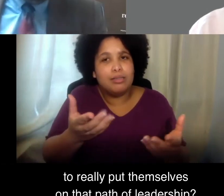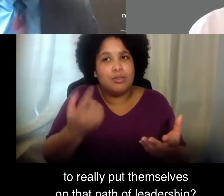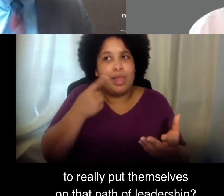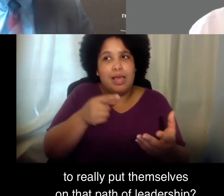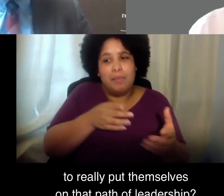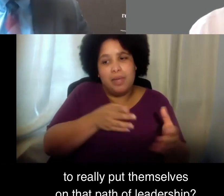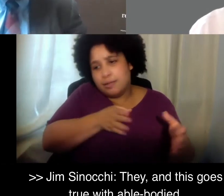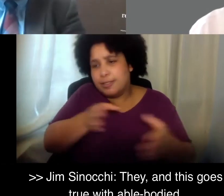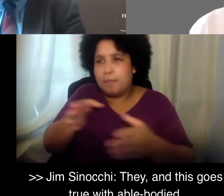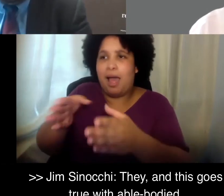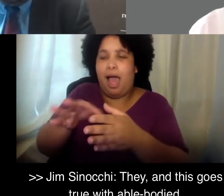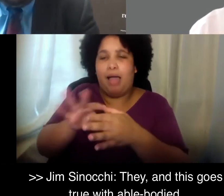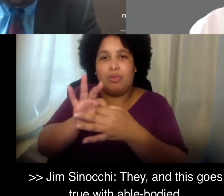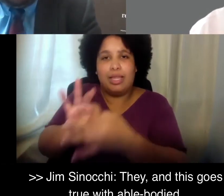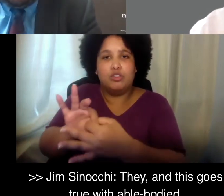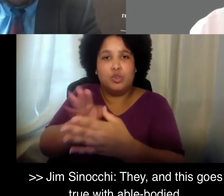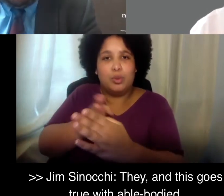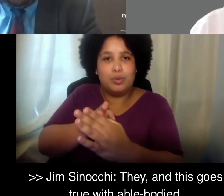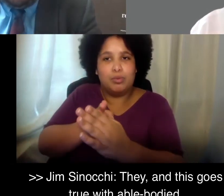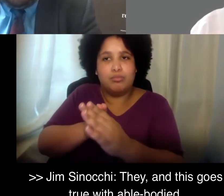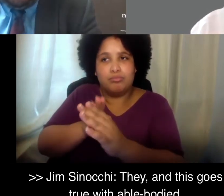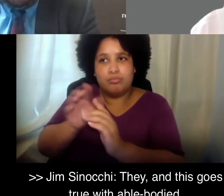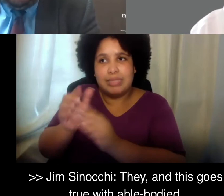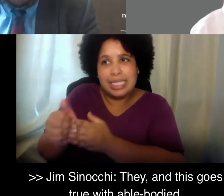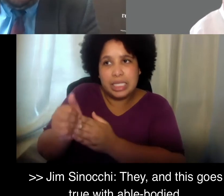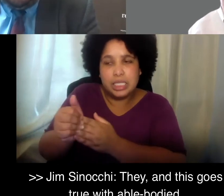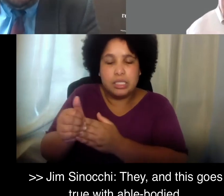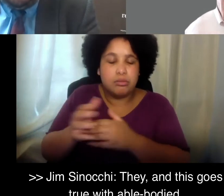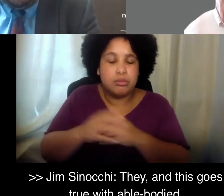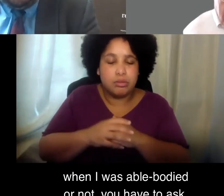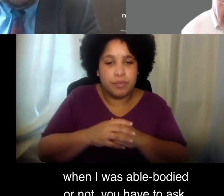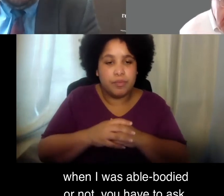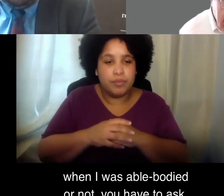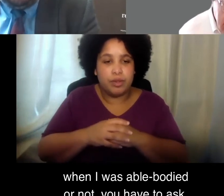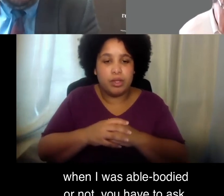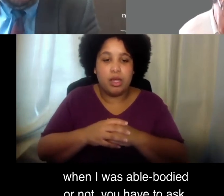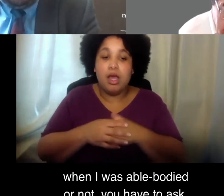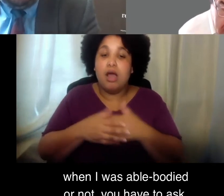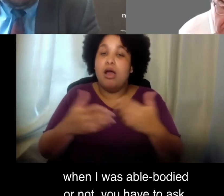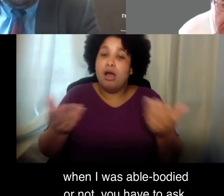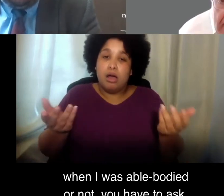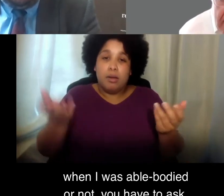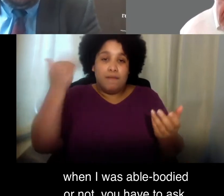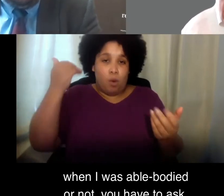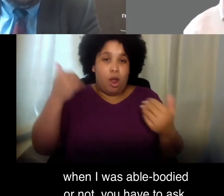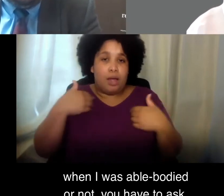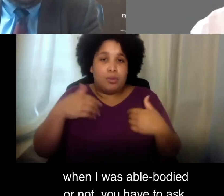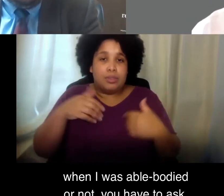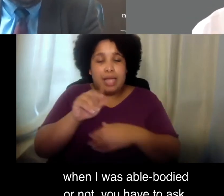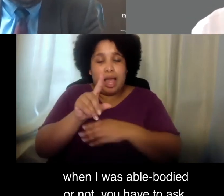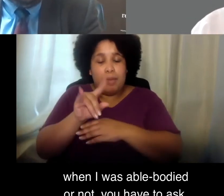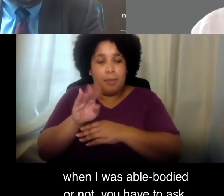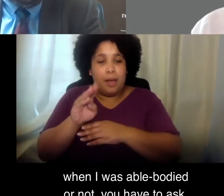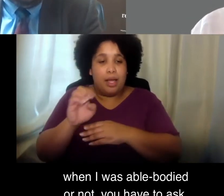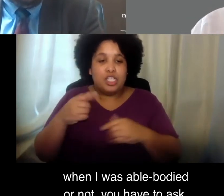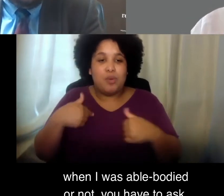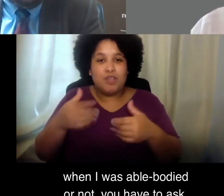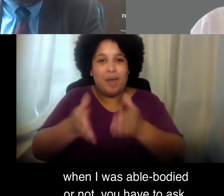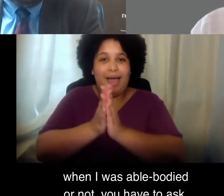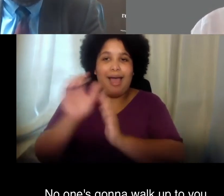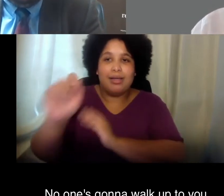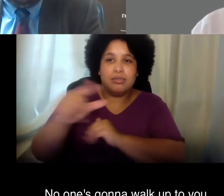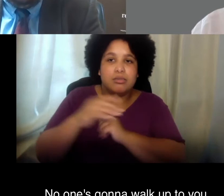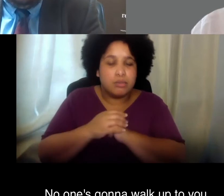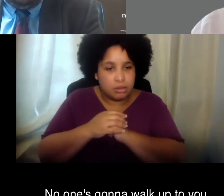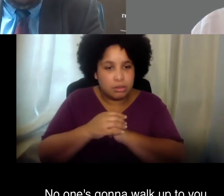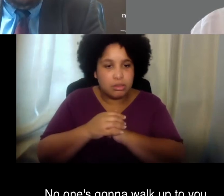path of leadership? And this goes true with able-bodied, when I was able-bodied or not. You have to ask.